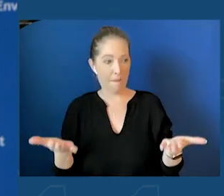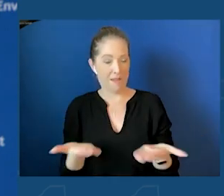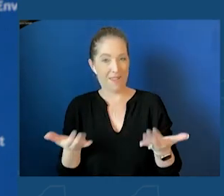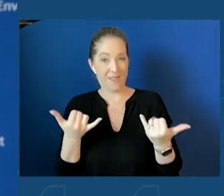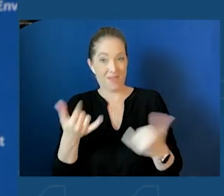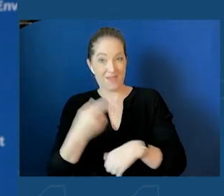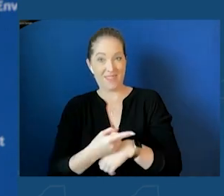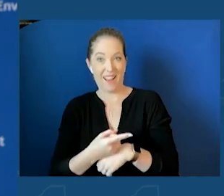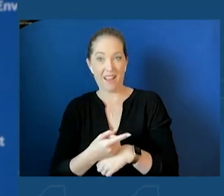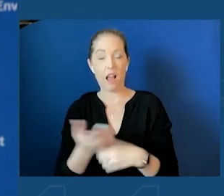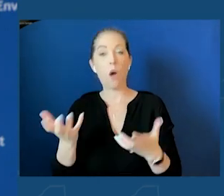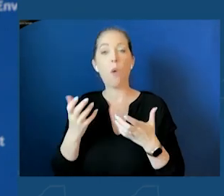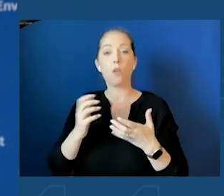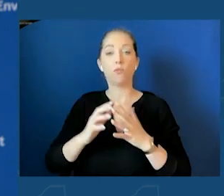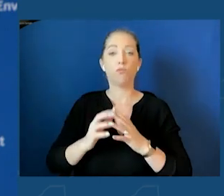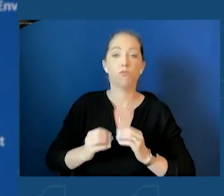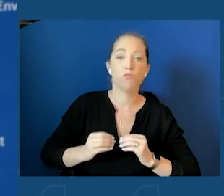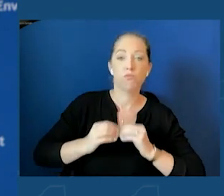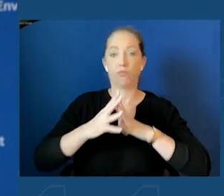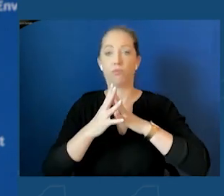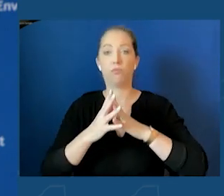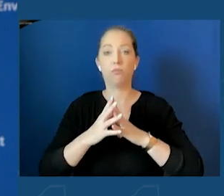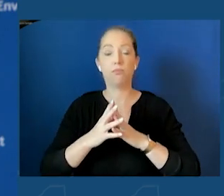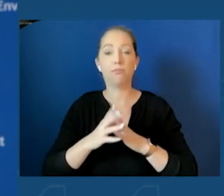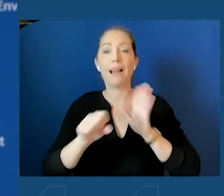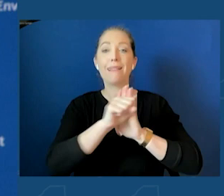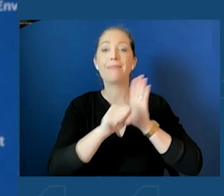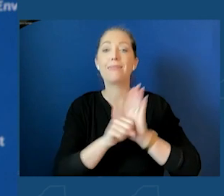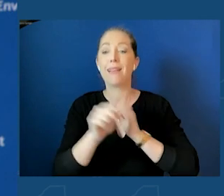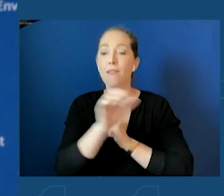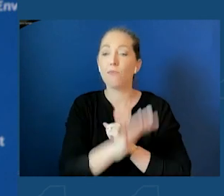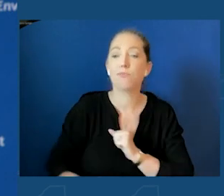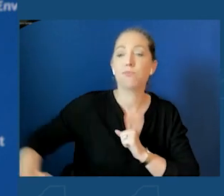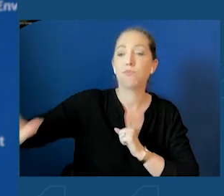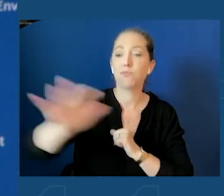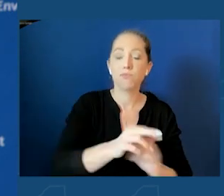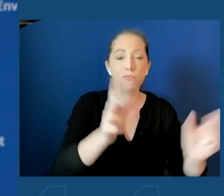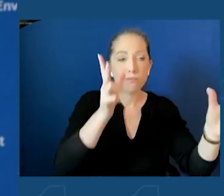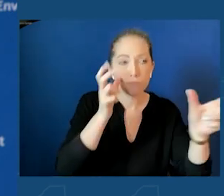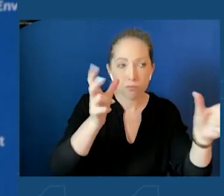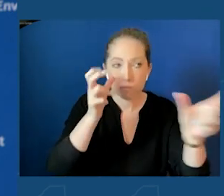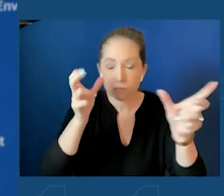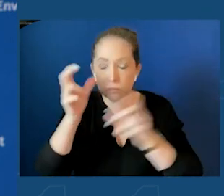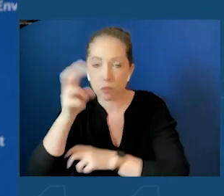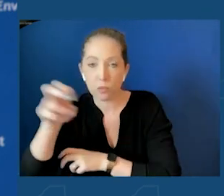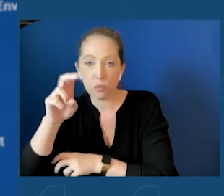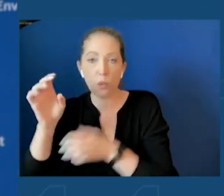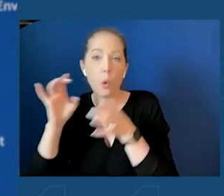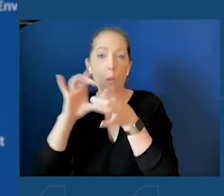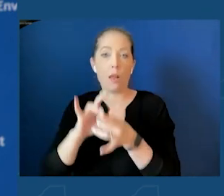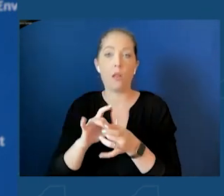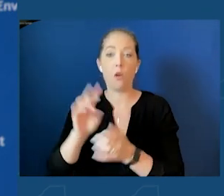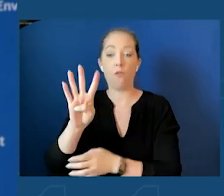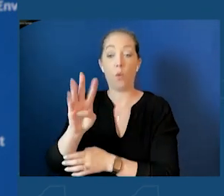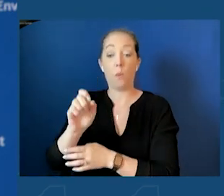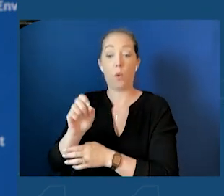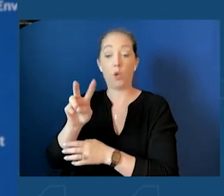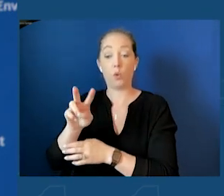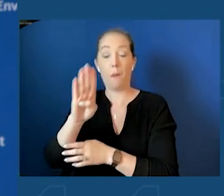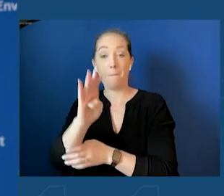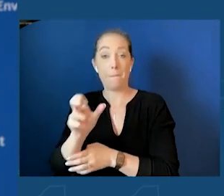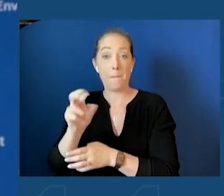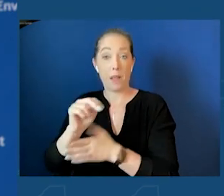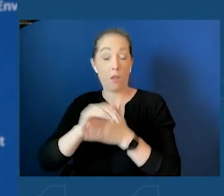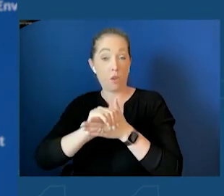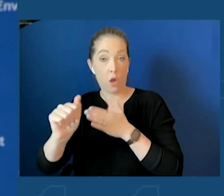officially launch the statewide listening tour regarding our $4.2 billion bond act, and that is a huge